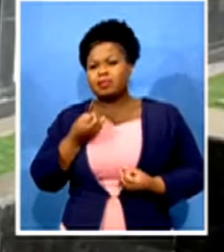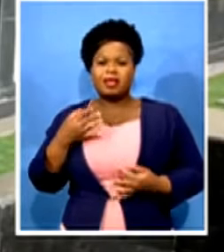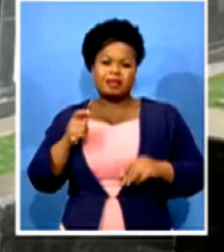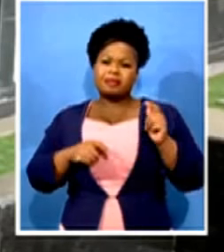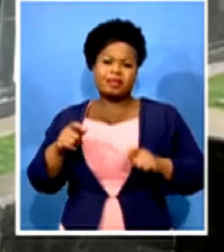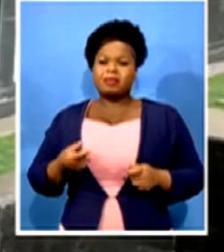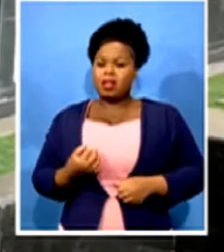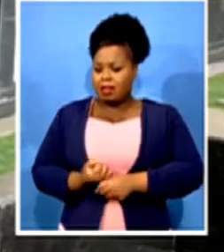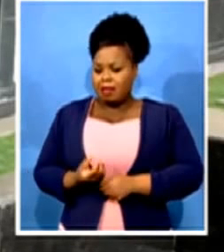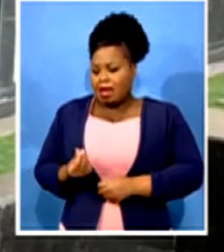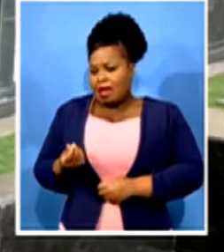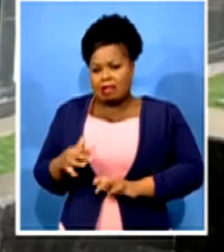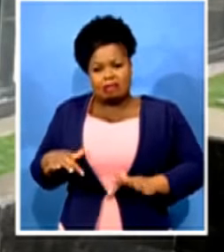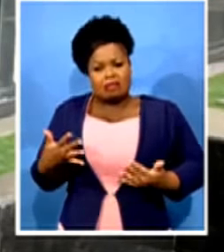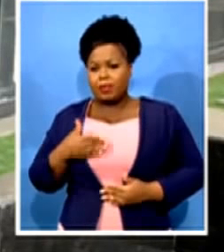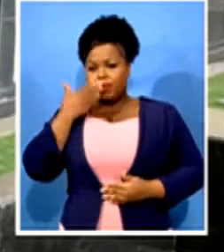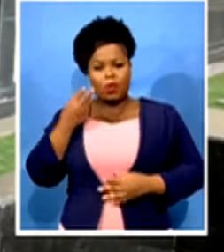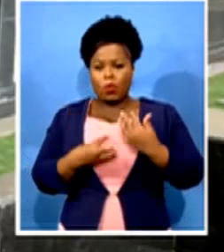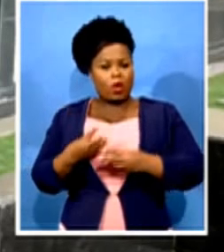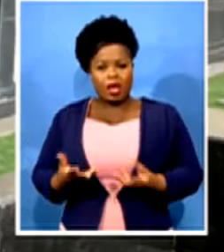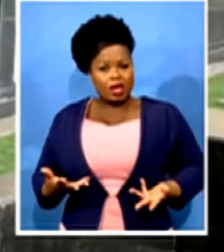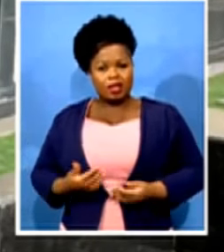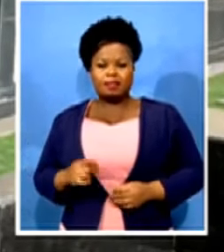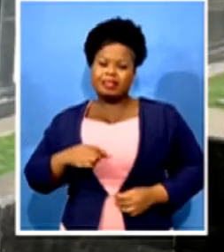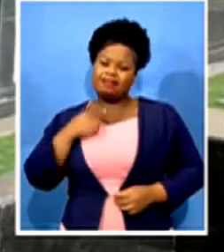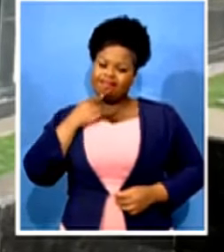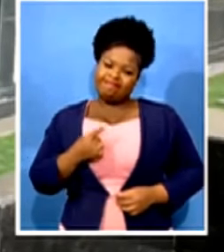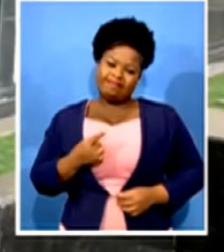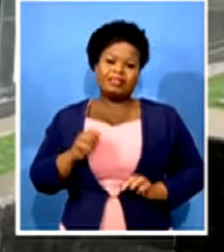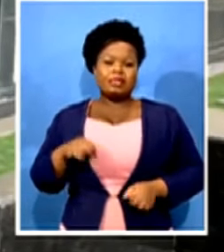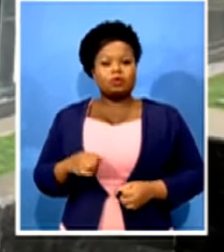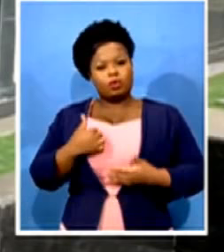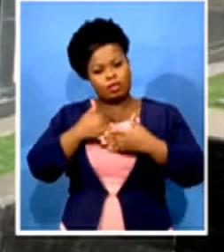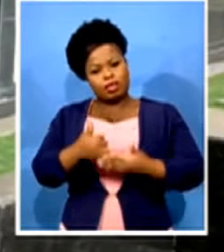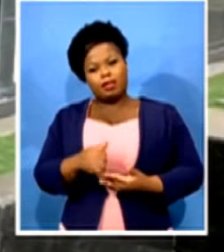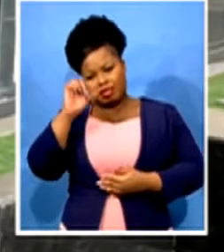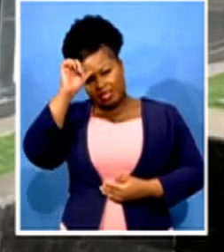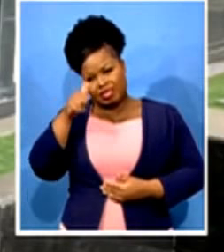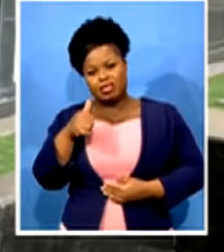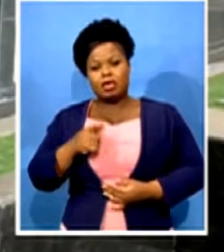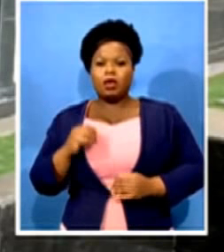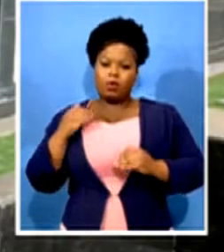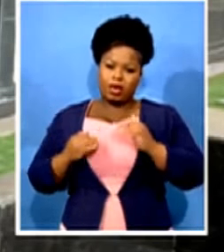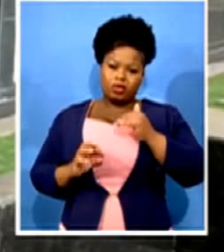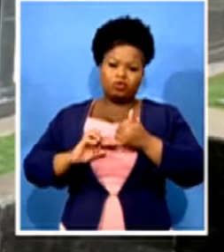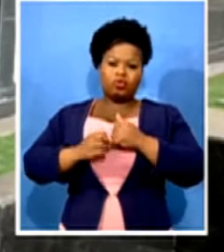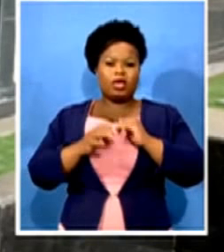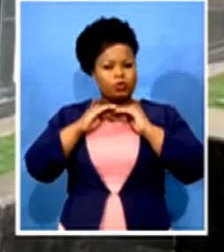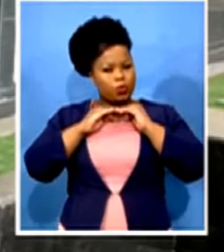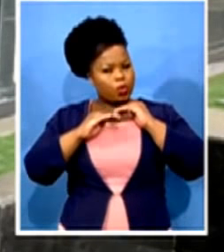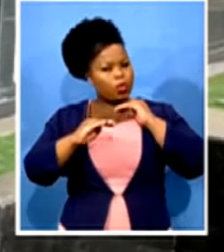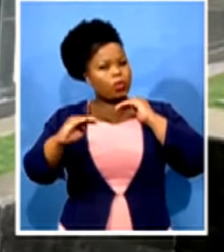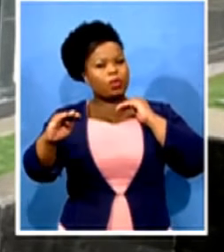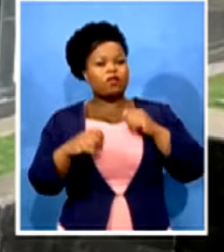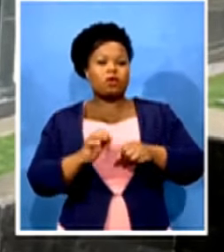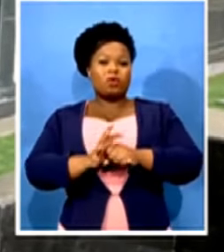good because he claims that is what helped India stem the tide of COVID-19 infections. Of course, the jury is still out on that one. Many experts